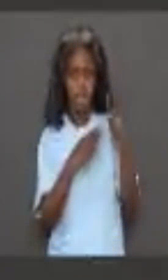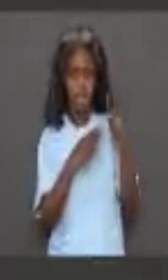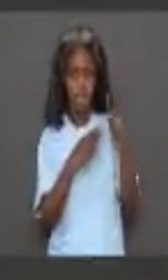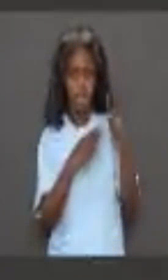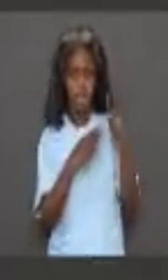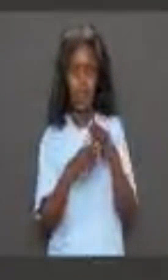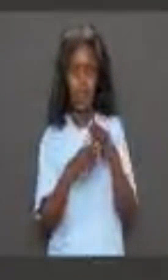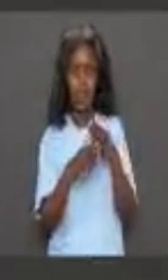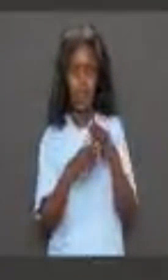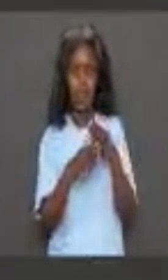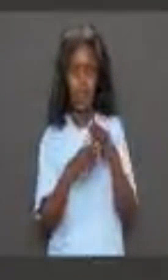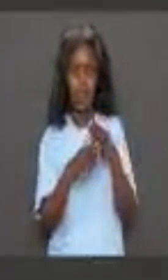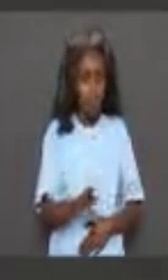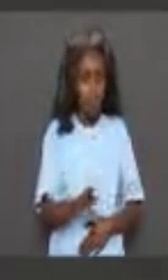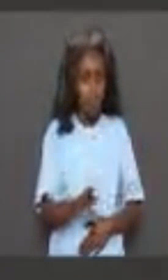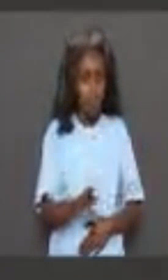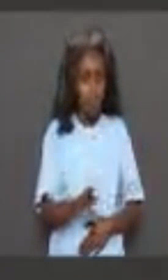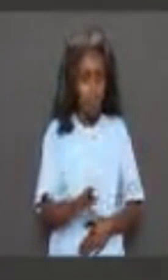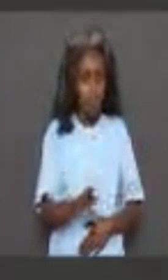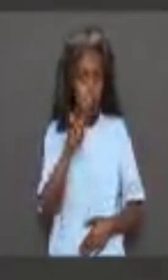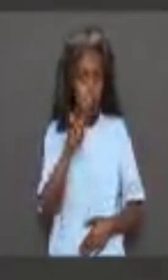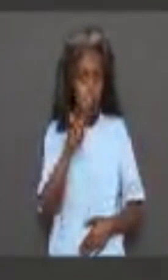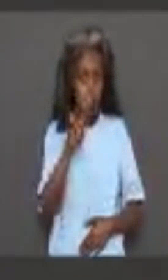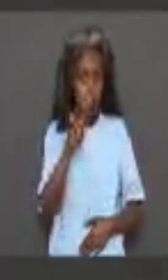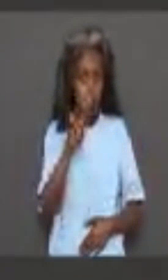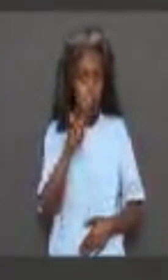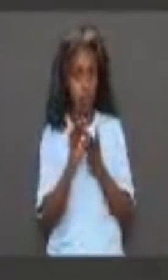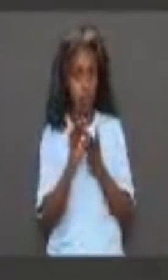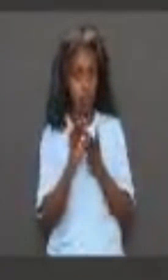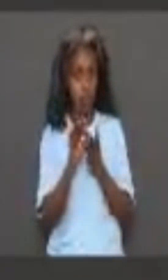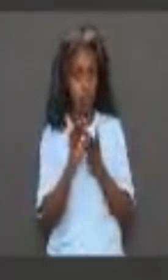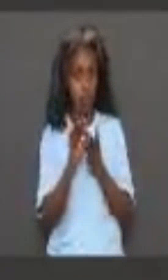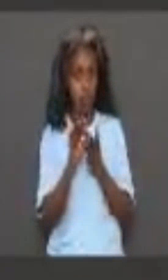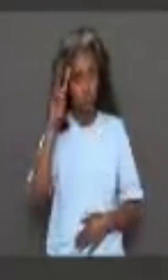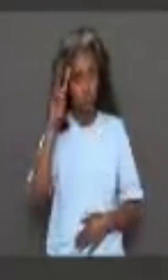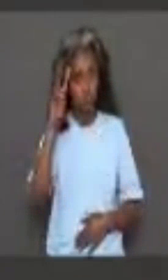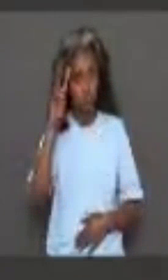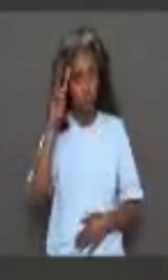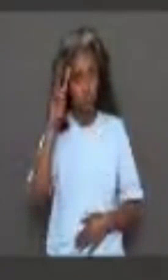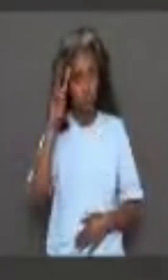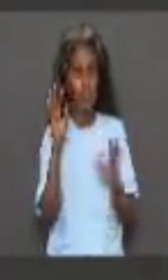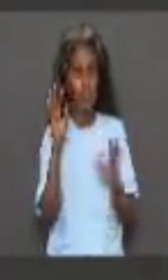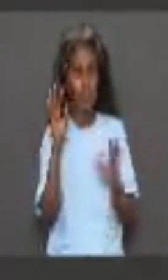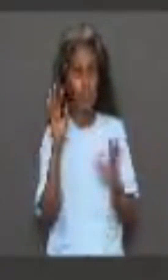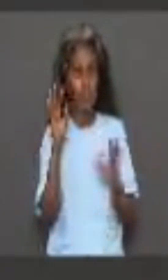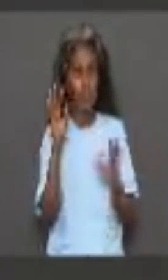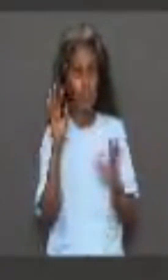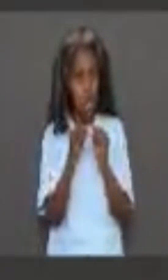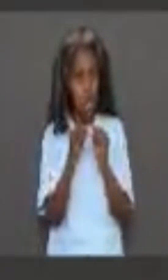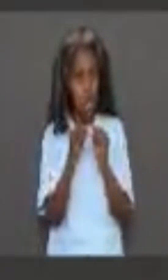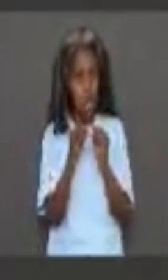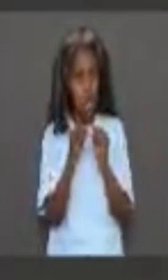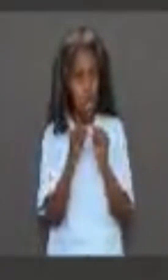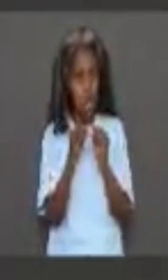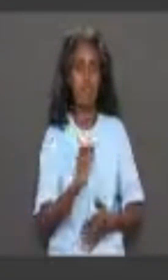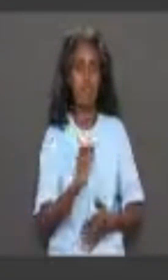find two numbers whose squares have a sum of 5.